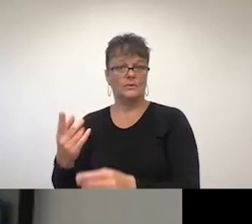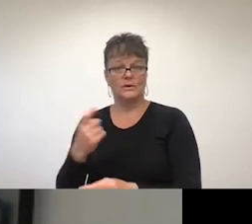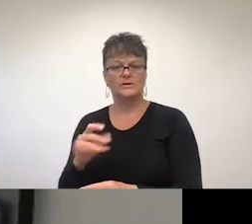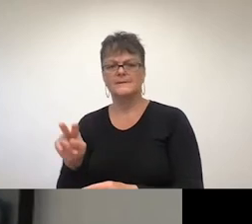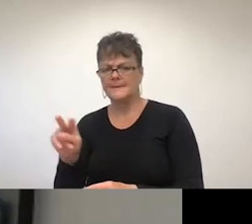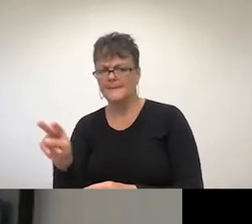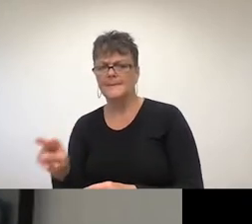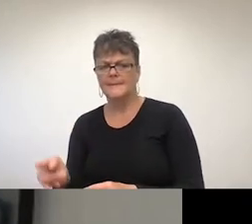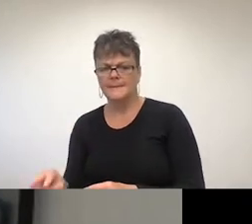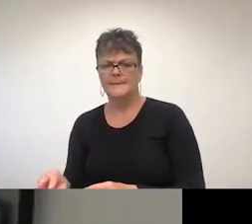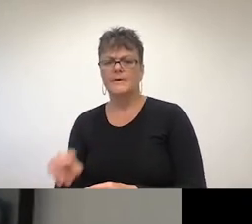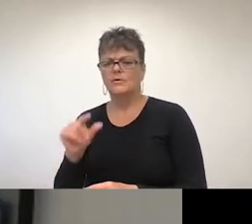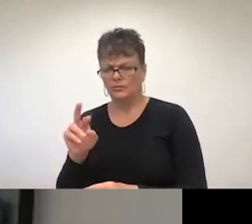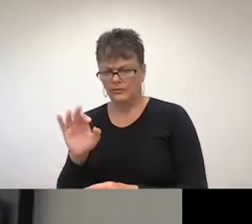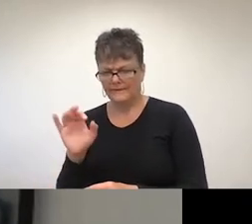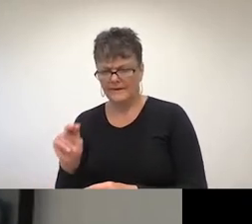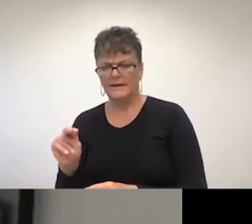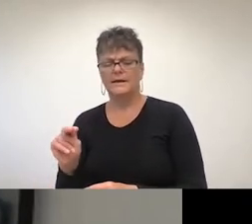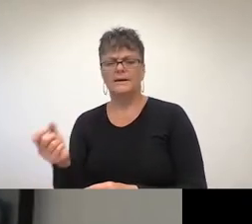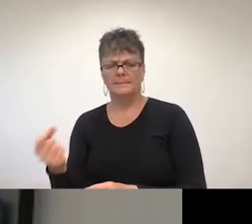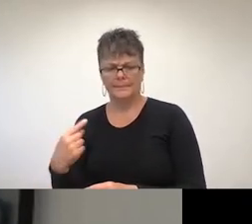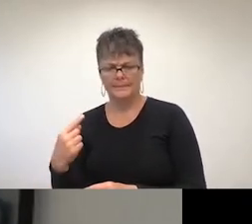And another question from Griffin as well.